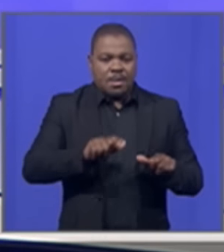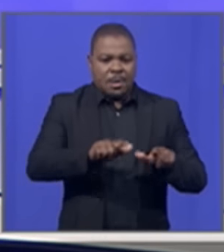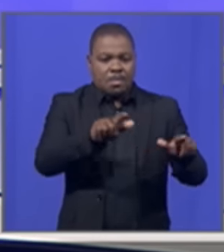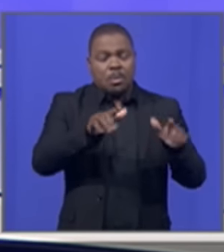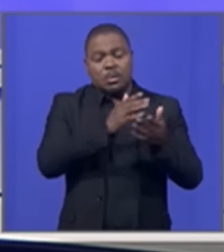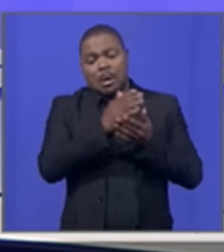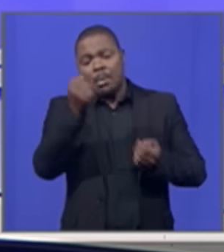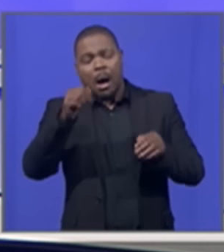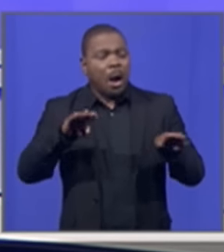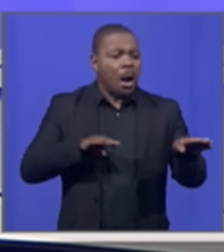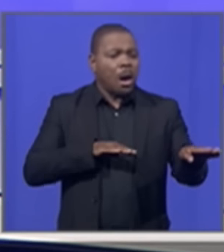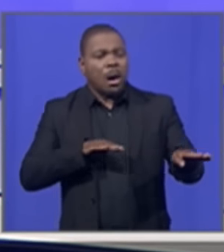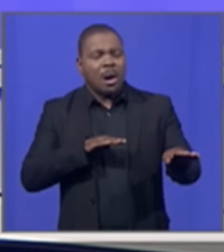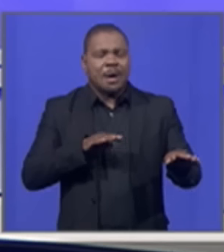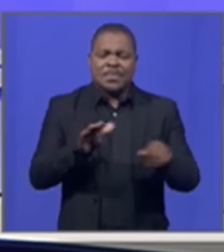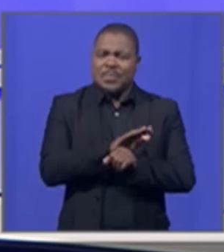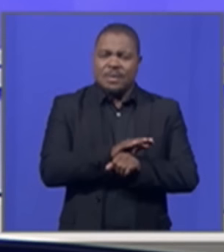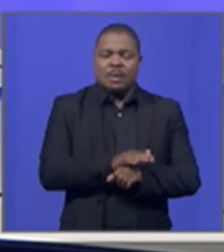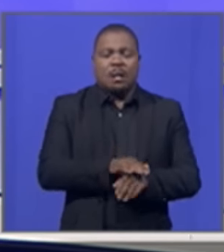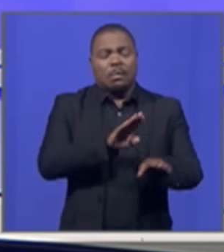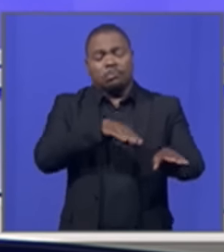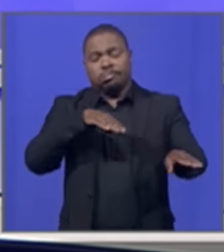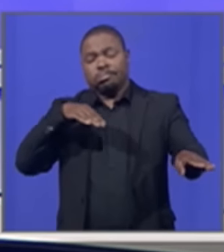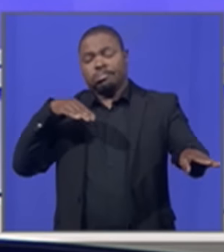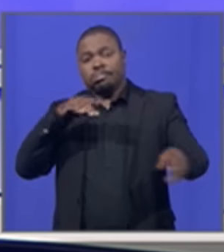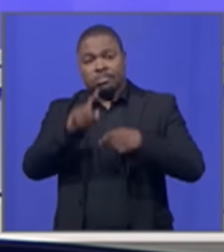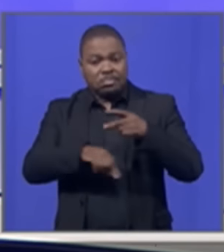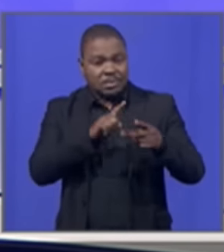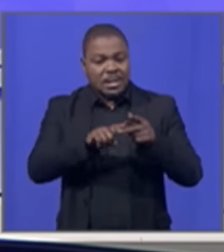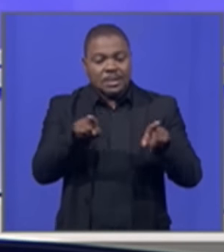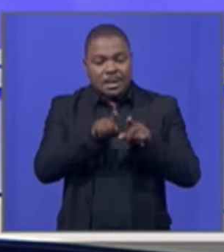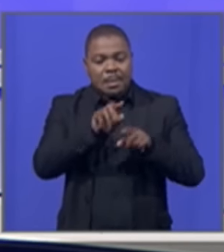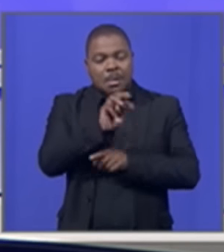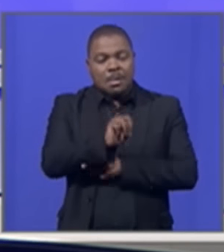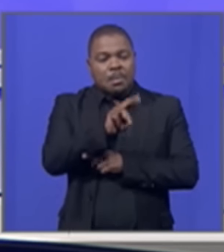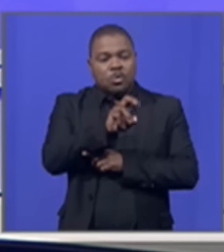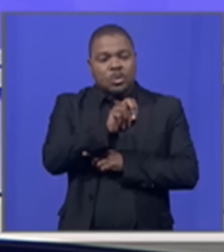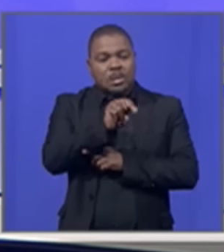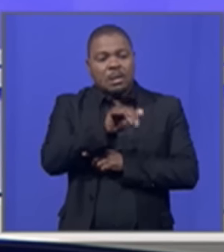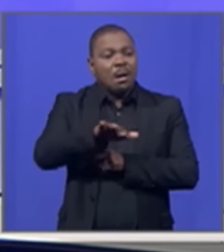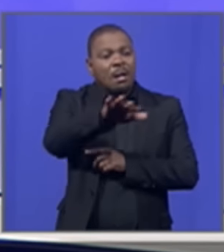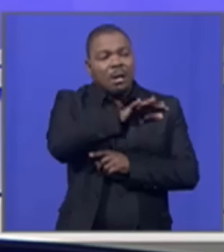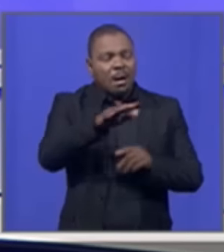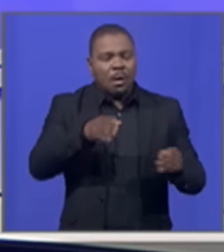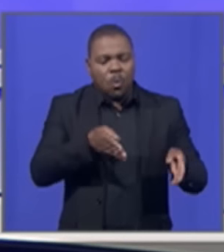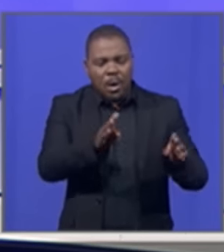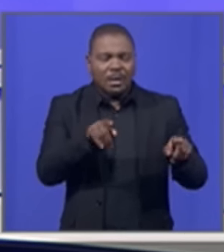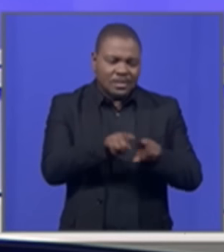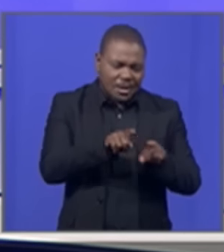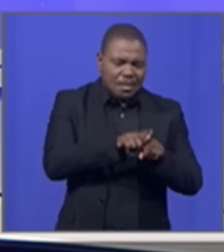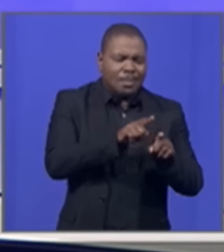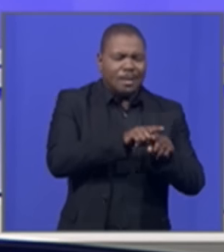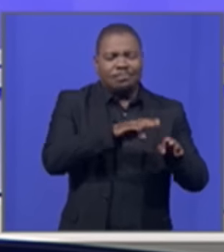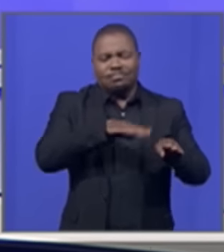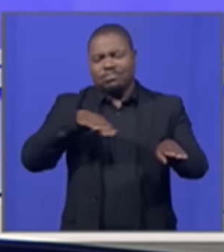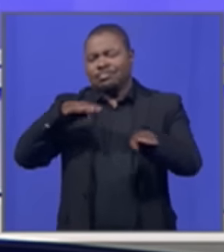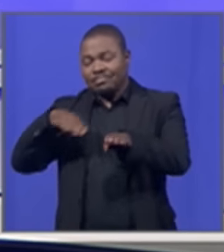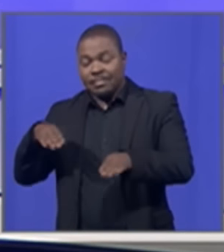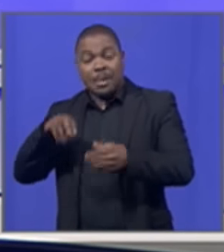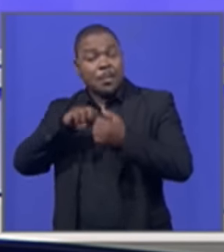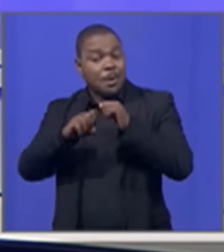le dinamelwa tša bohle. Tšhalelo morago ye ya milio ditsela tše mmalwa ka Mosina le dinaga mabapi. Pitlagano ye go begwa e hlotše